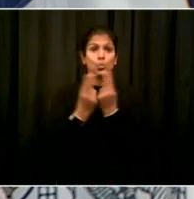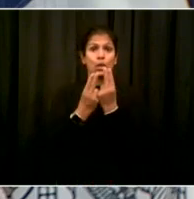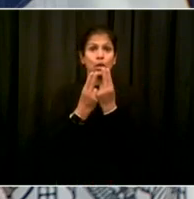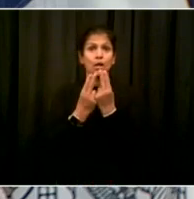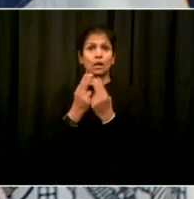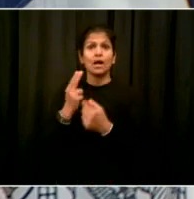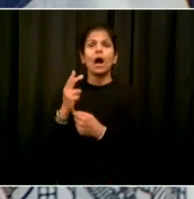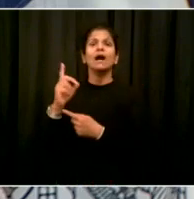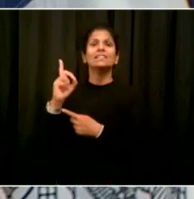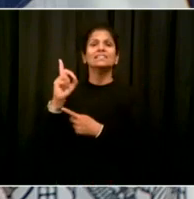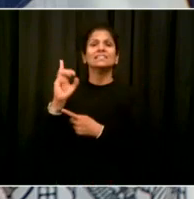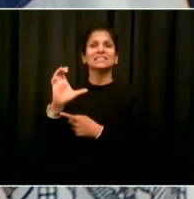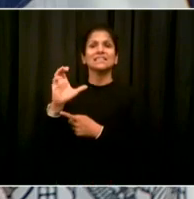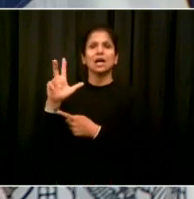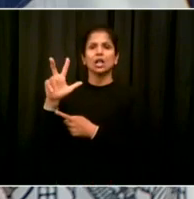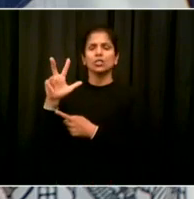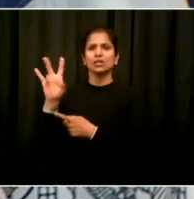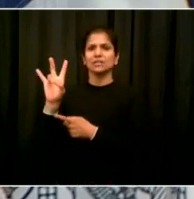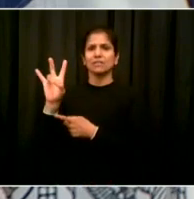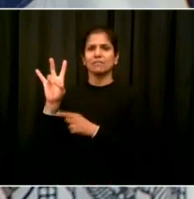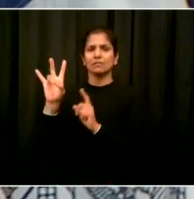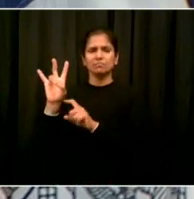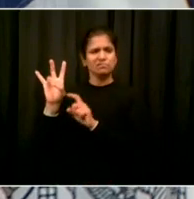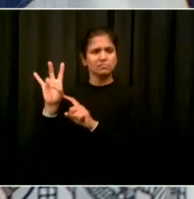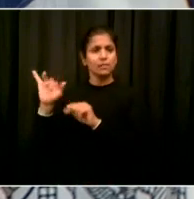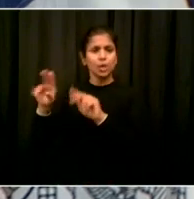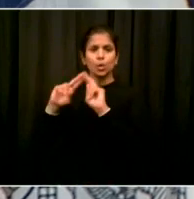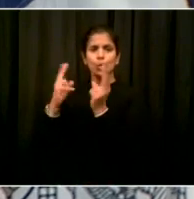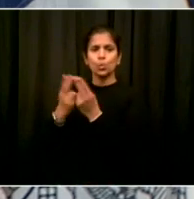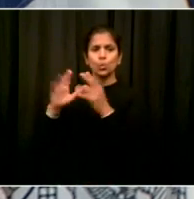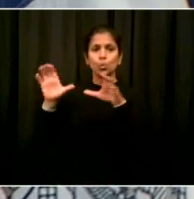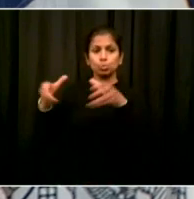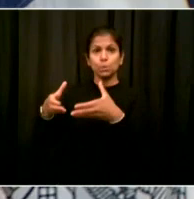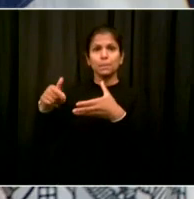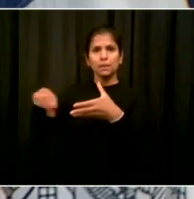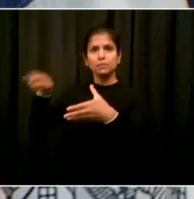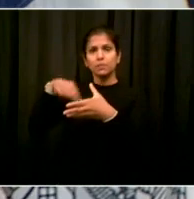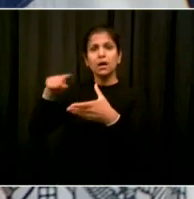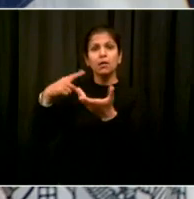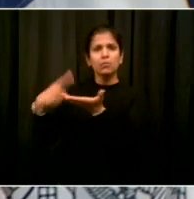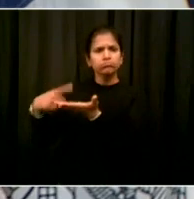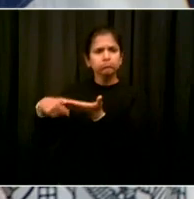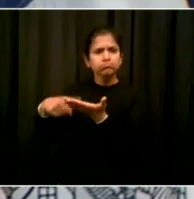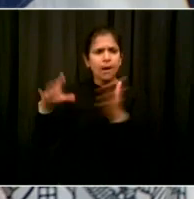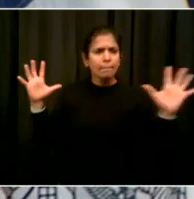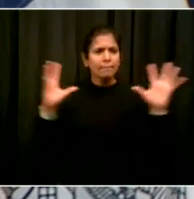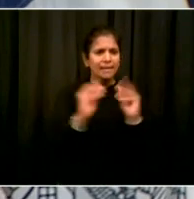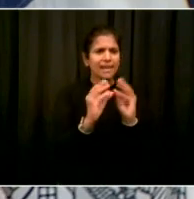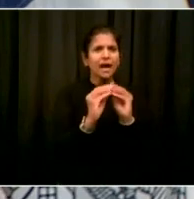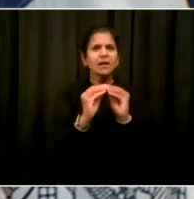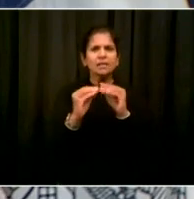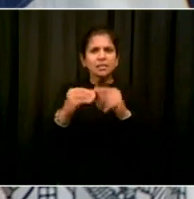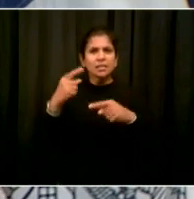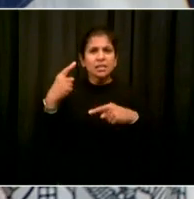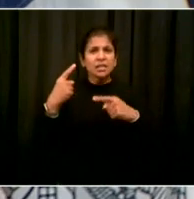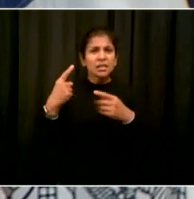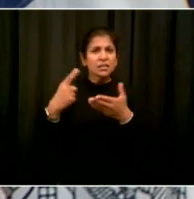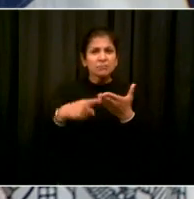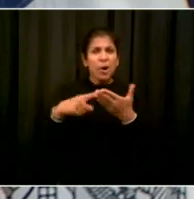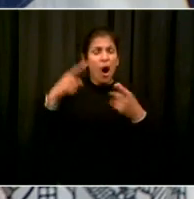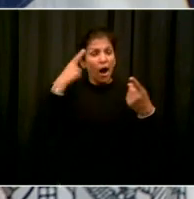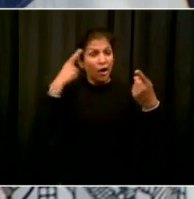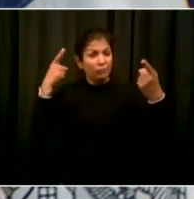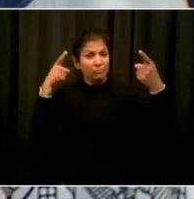the time being. There's been some criticism from, budget watchdogs that this isn't actually saving any money because you're